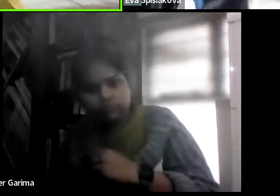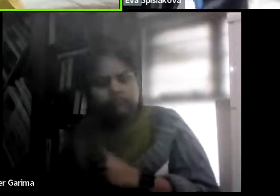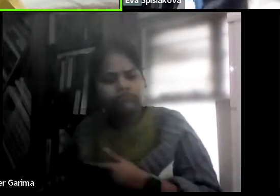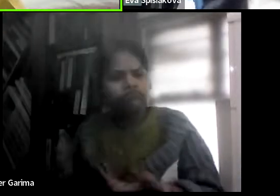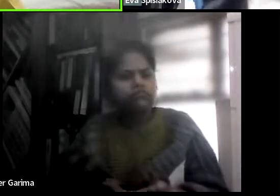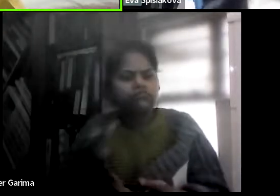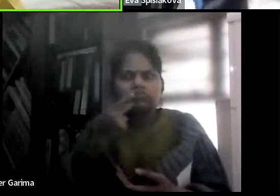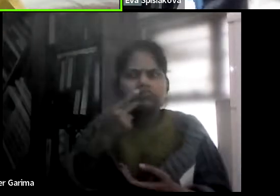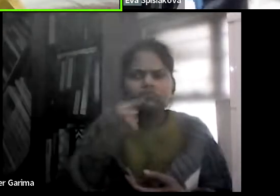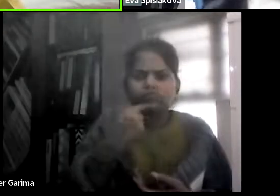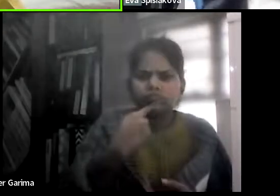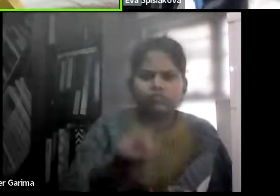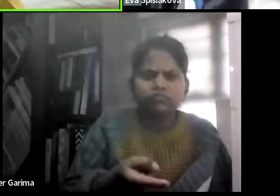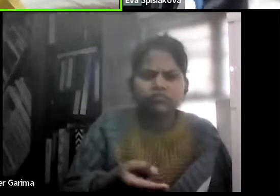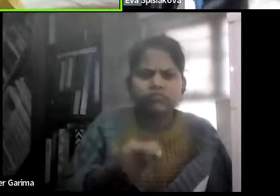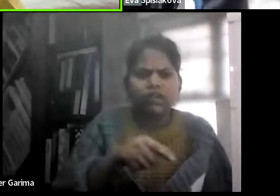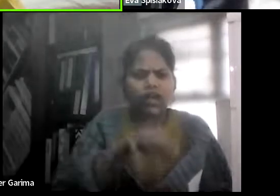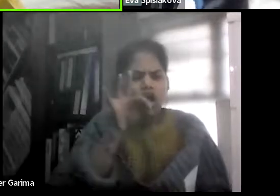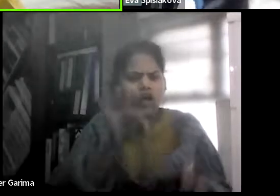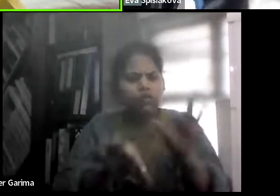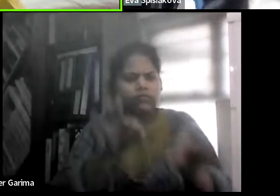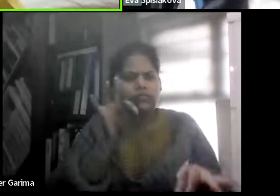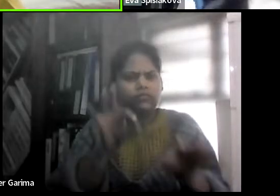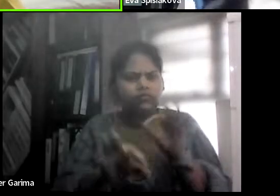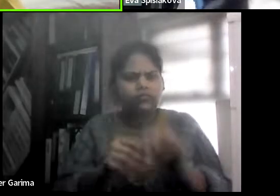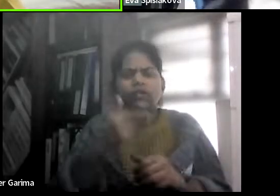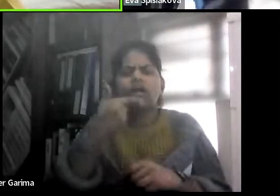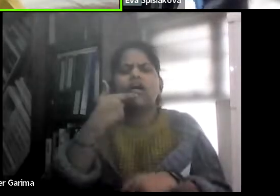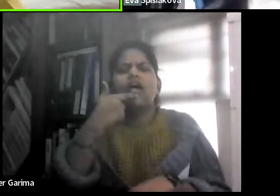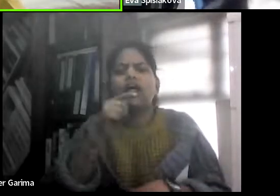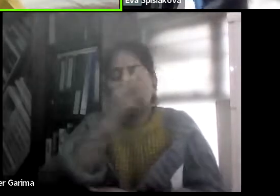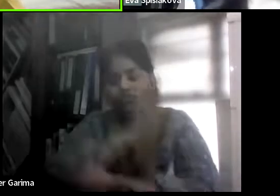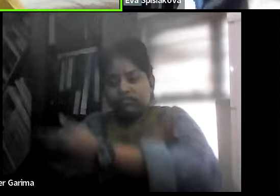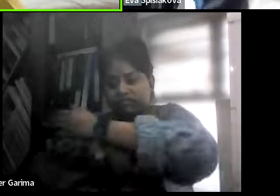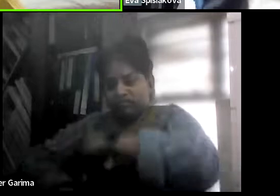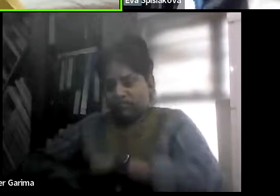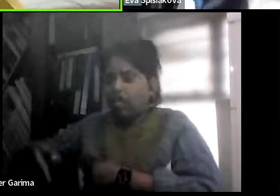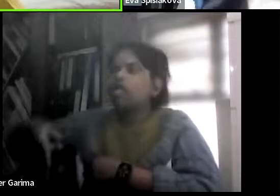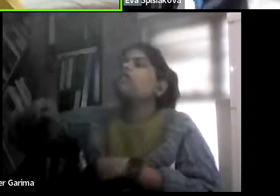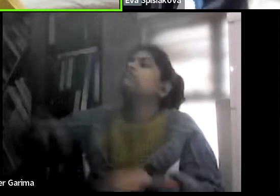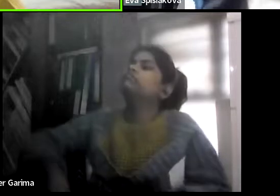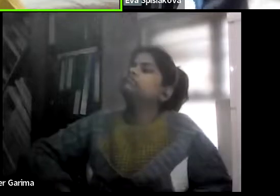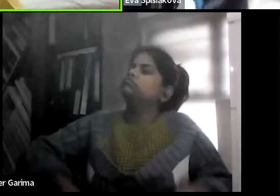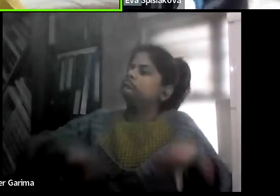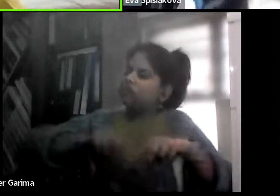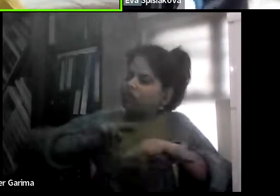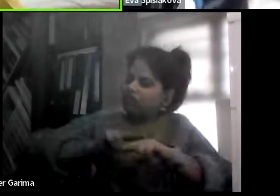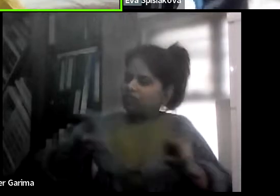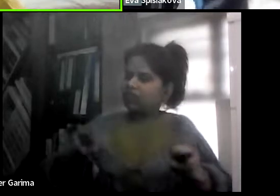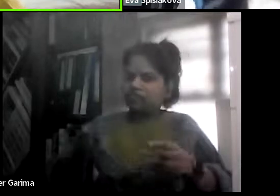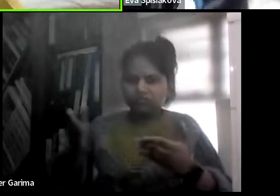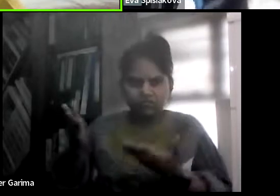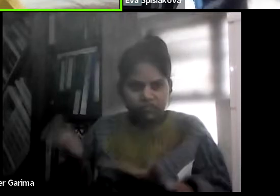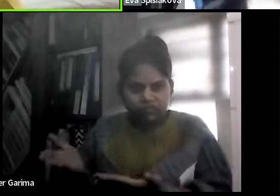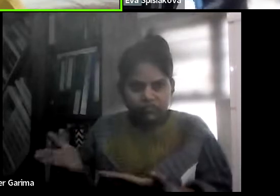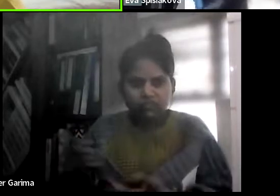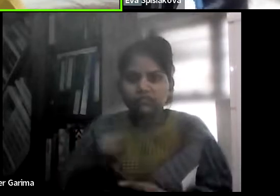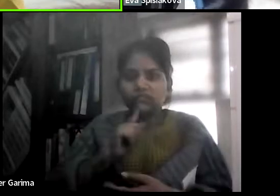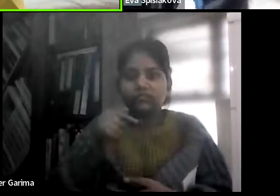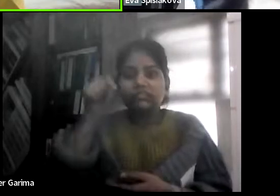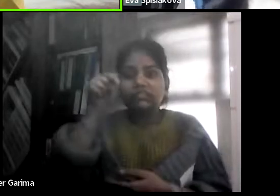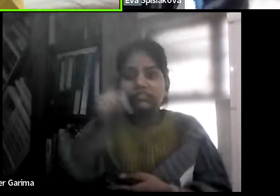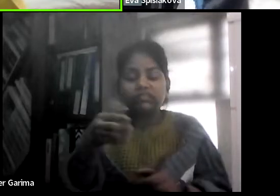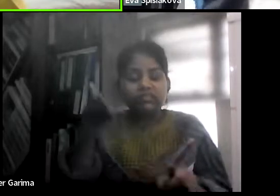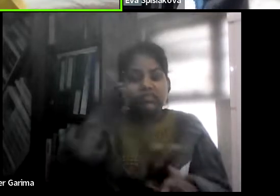say, options for allowing disabled people to live fuller lives. And then yet these interventions